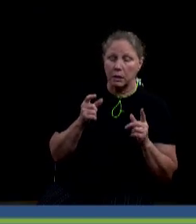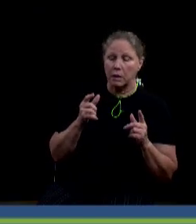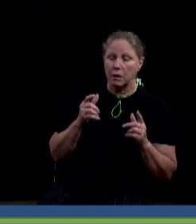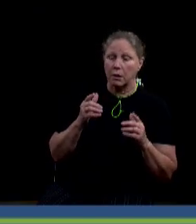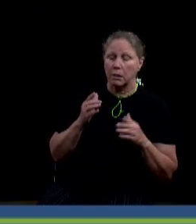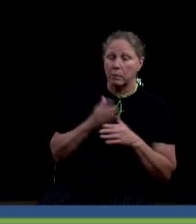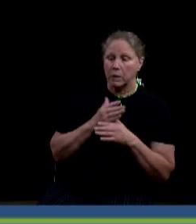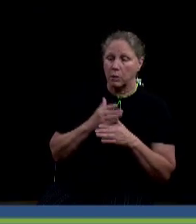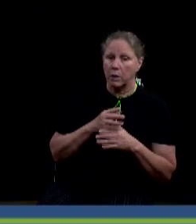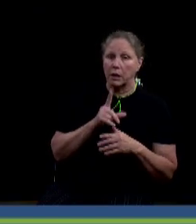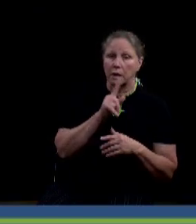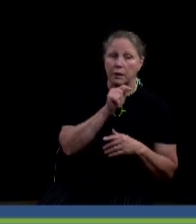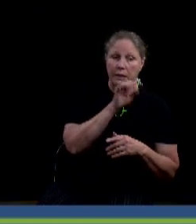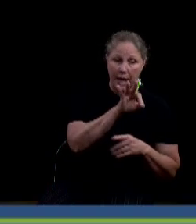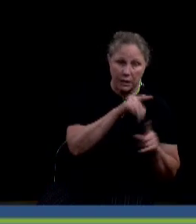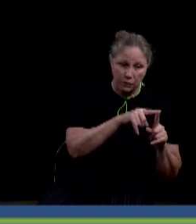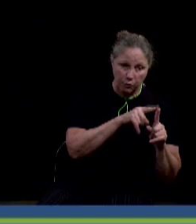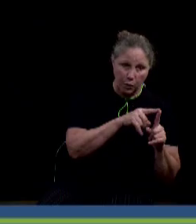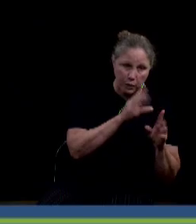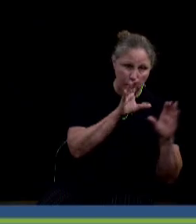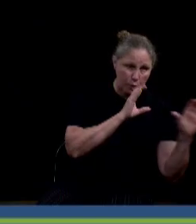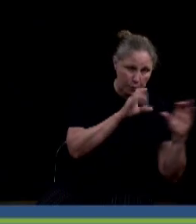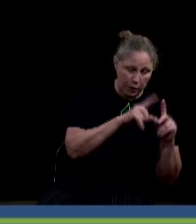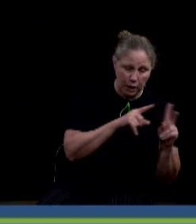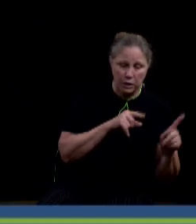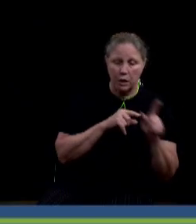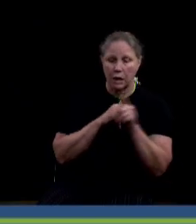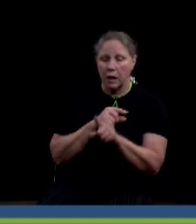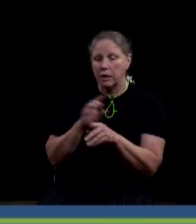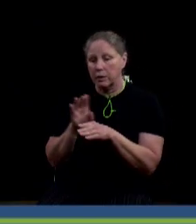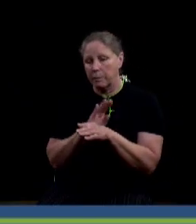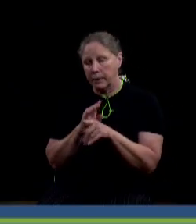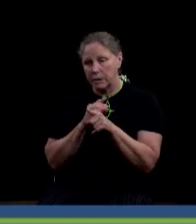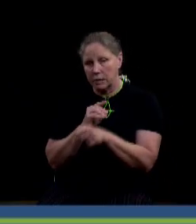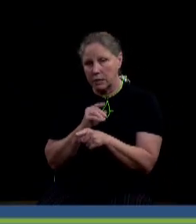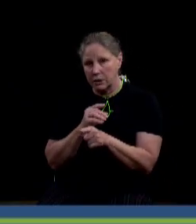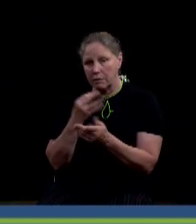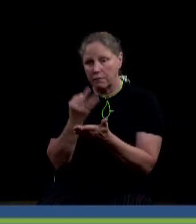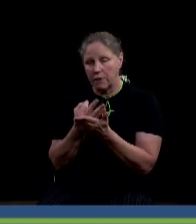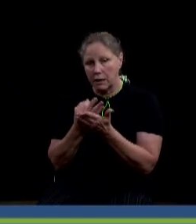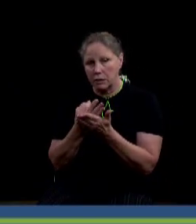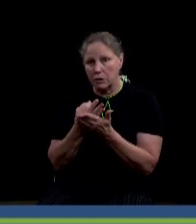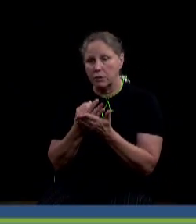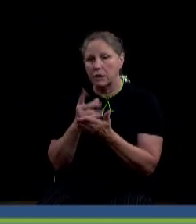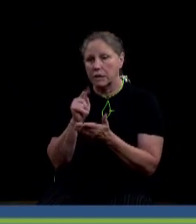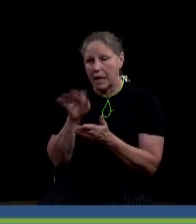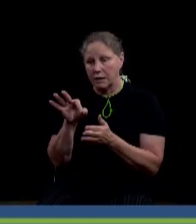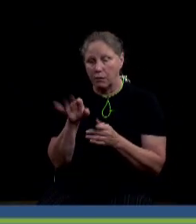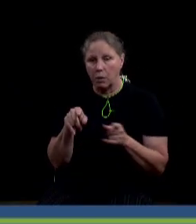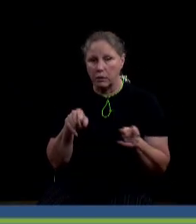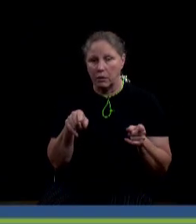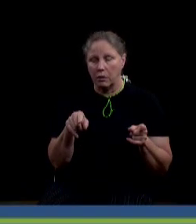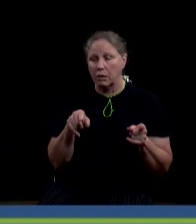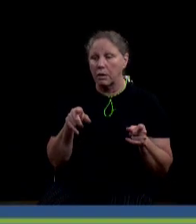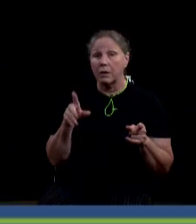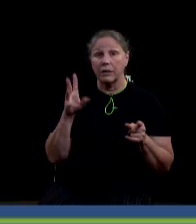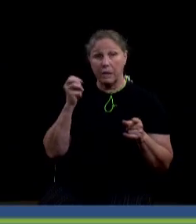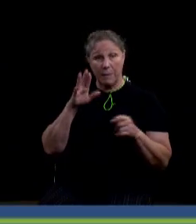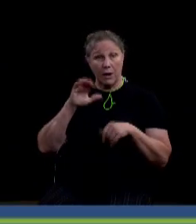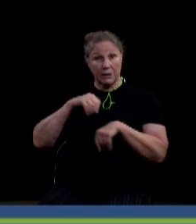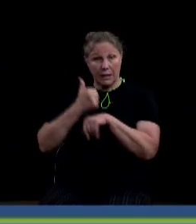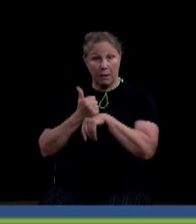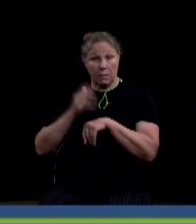business and financial institution task force that the mayor so thoughtfully put together, we can make sure that that information